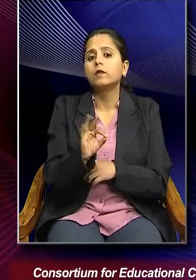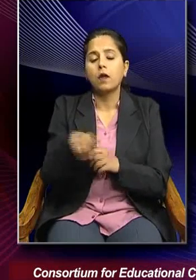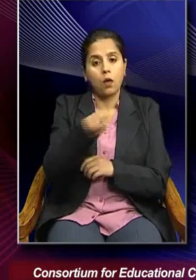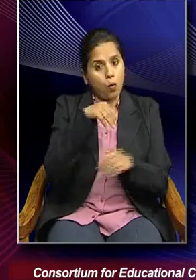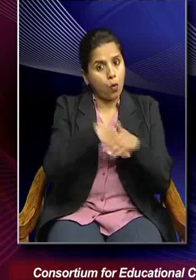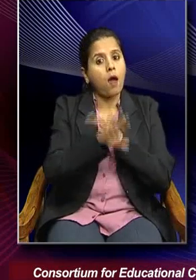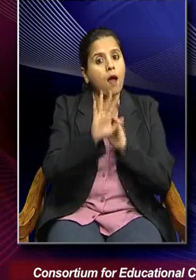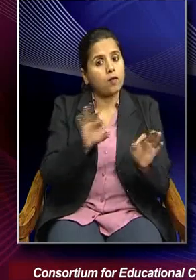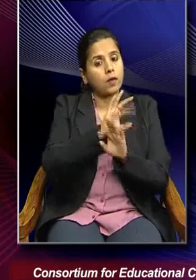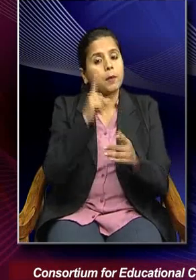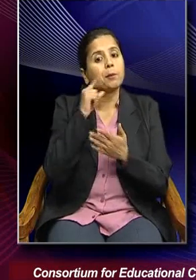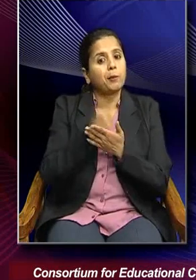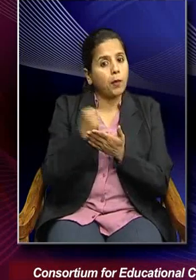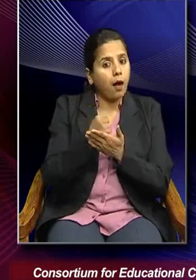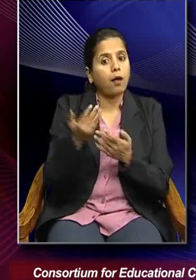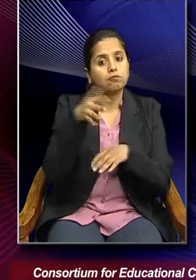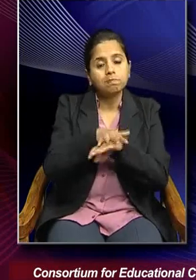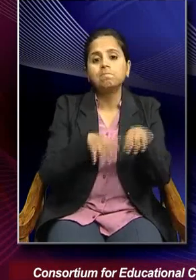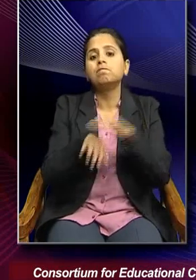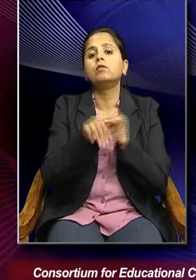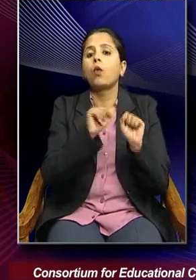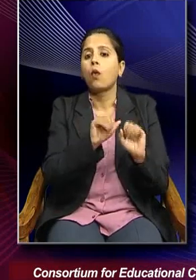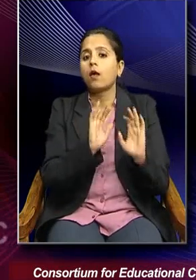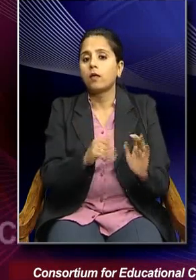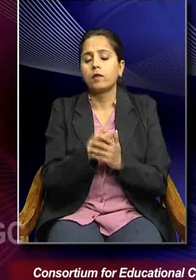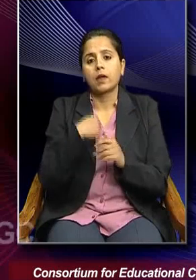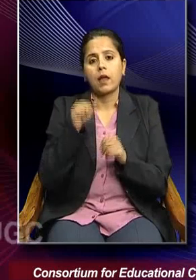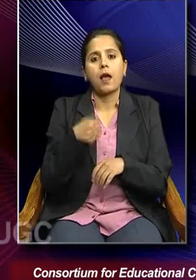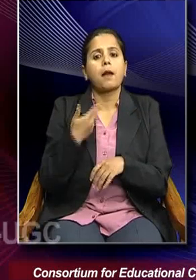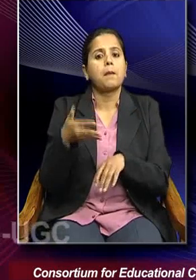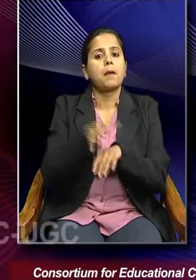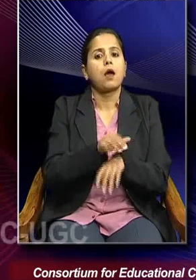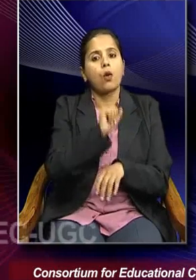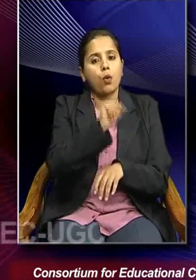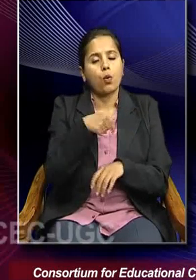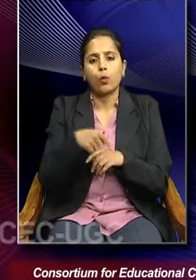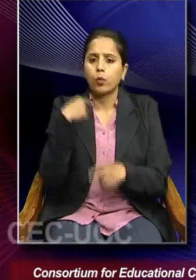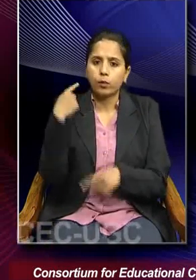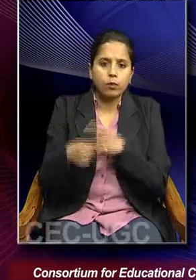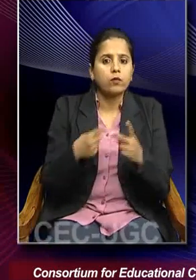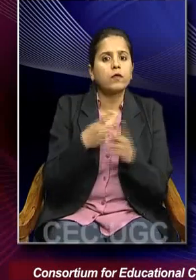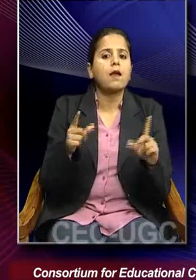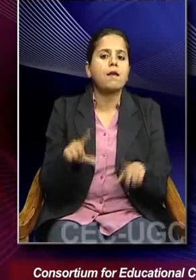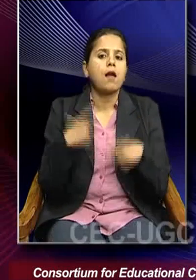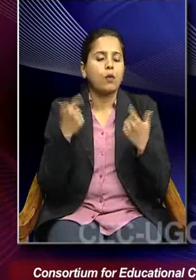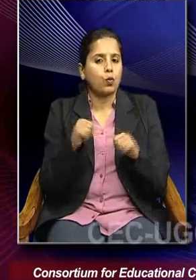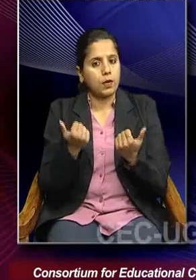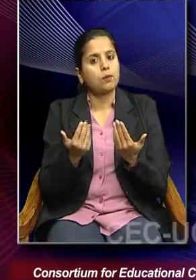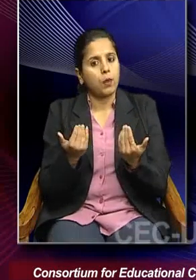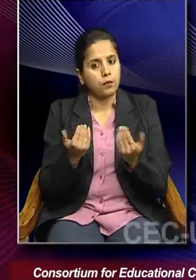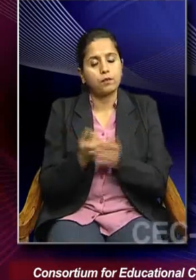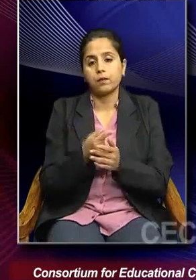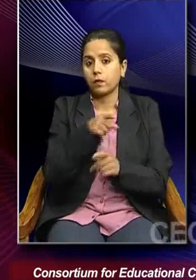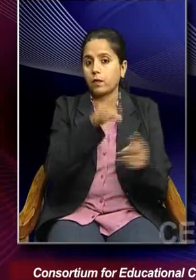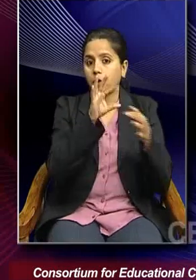has practical applications that we can apply in our everyday life. And from